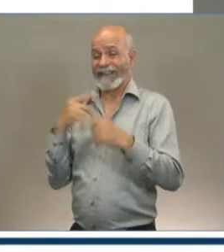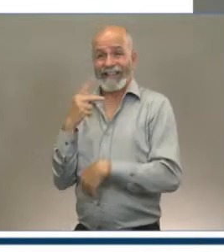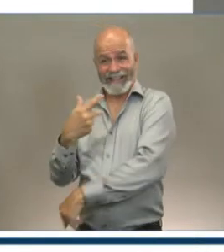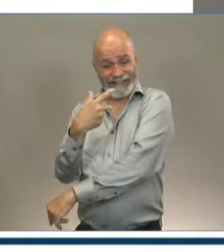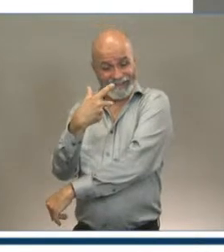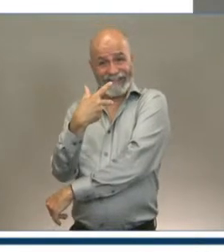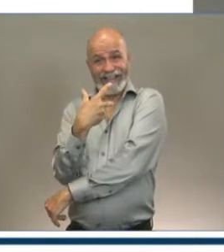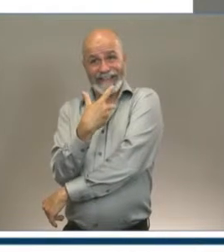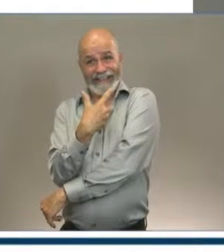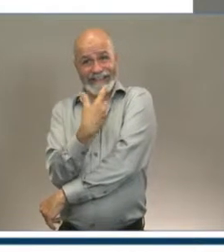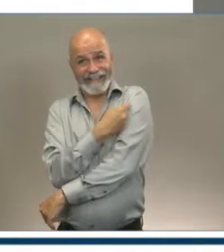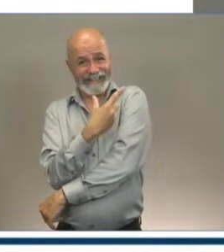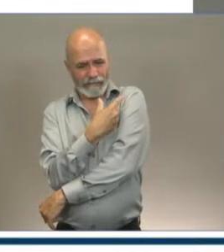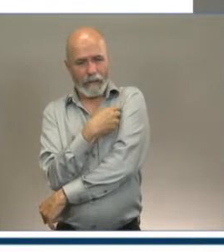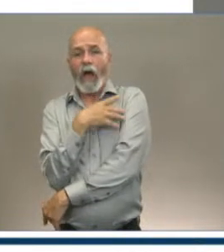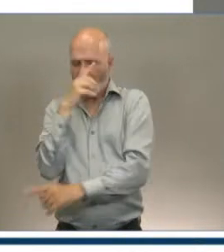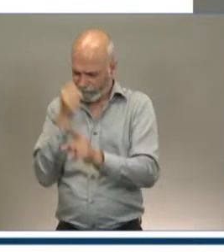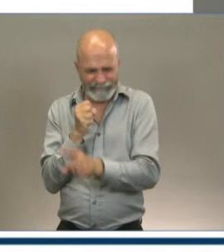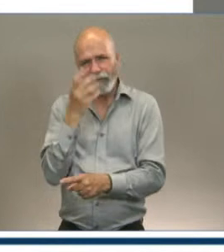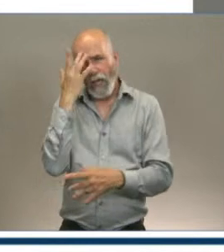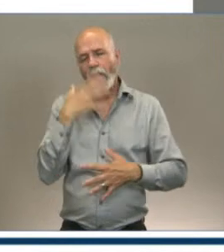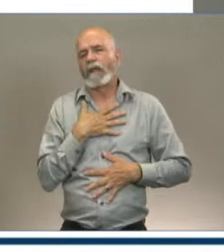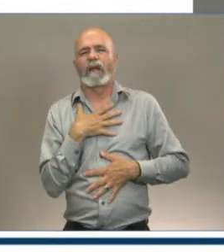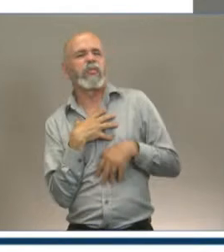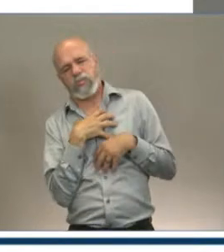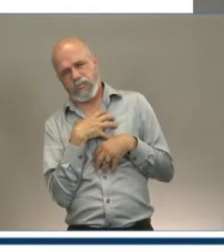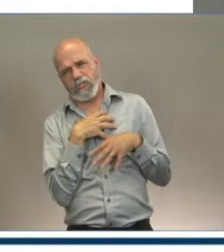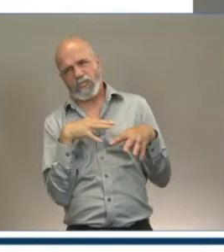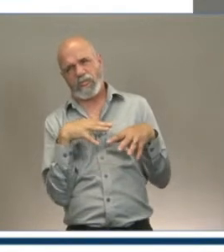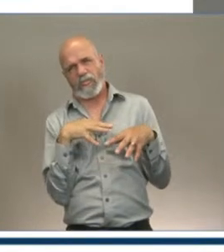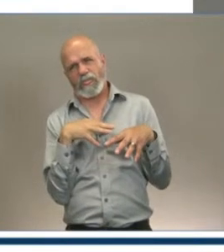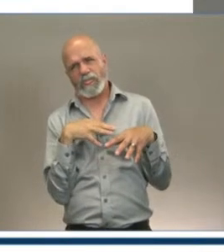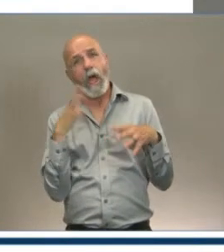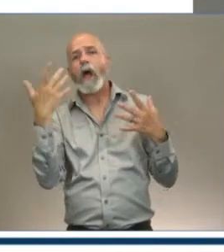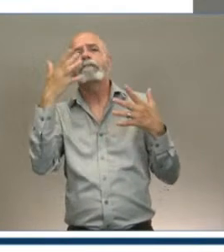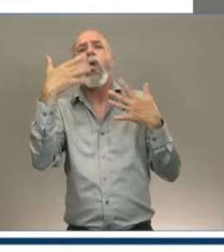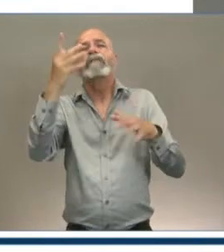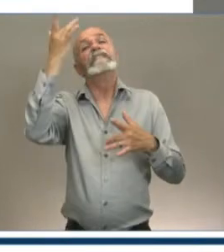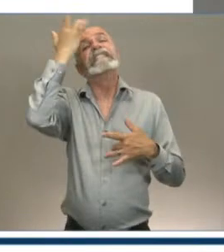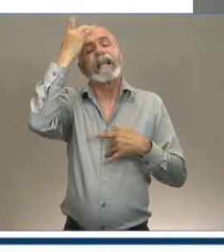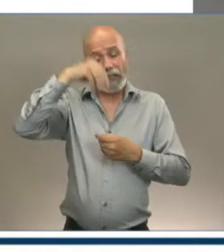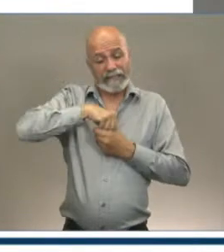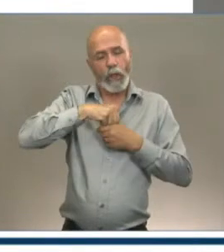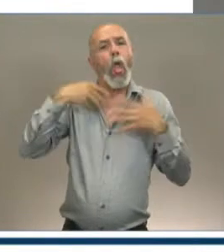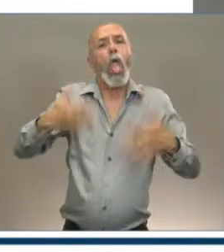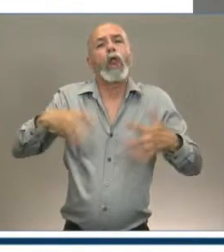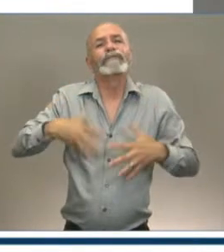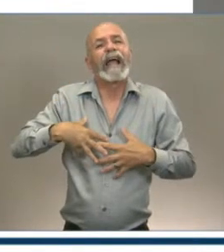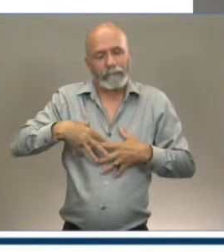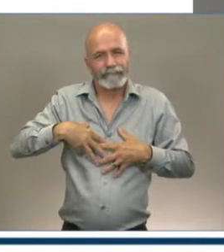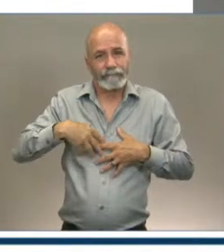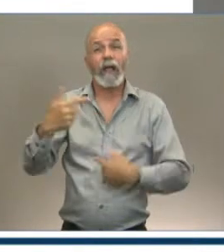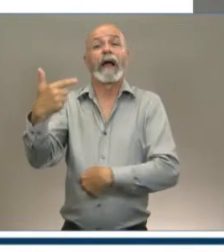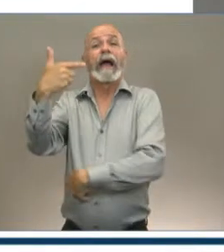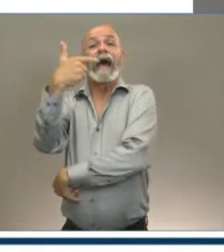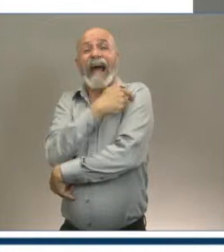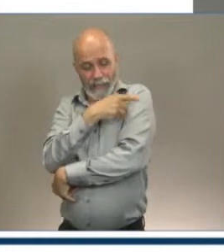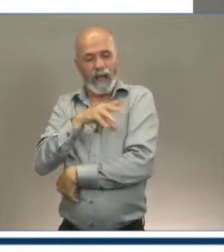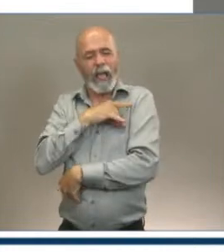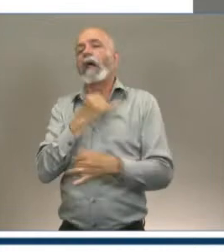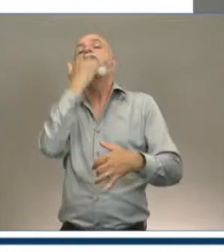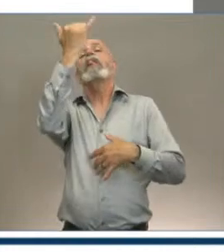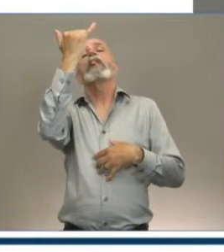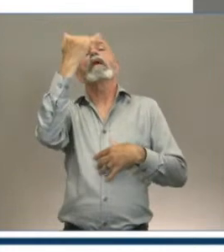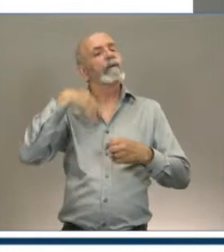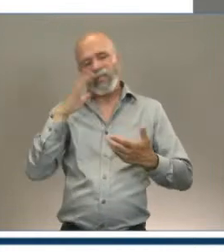yet developed full immunity and may well have been exposed before they even got vaccinated. And as more of our population